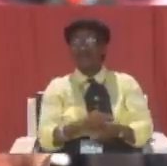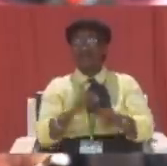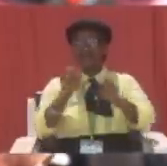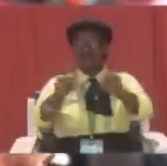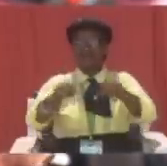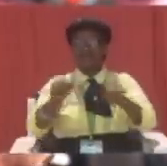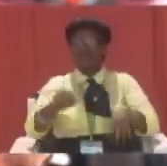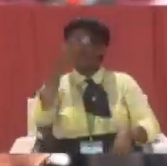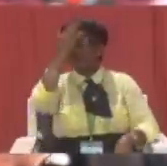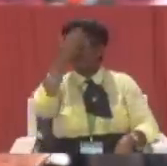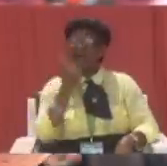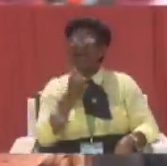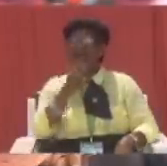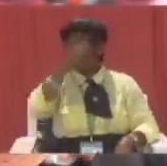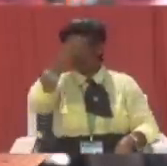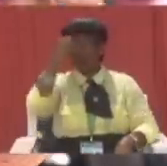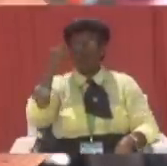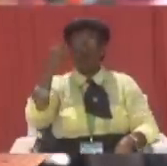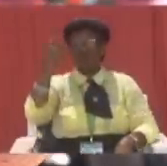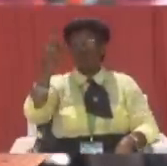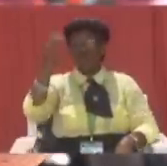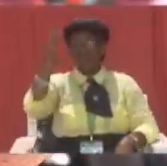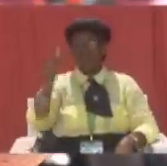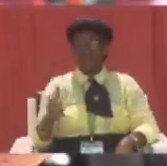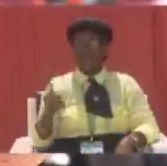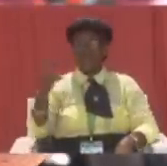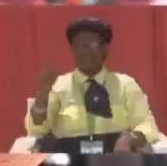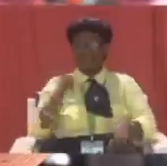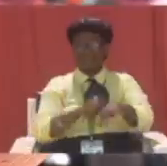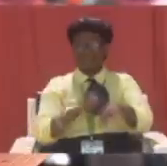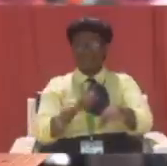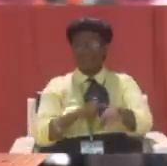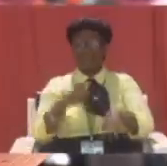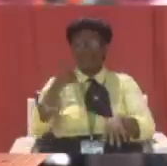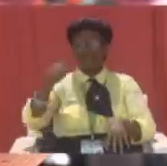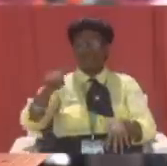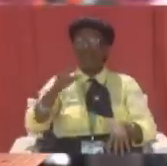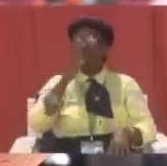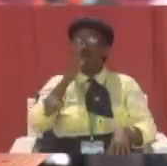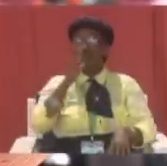Because by the time the mother conceived him,